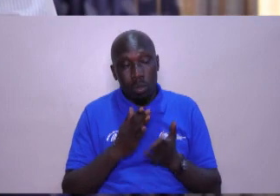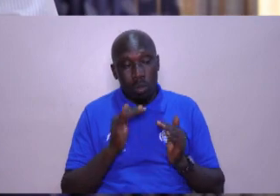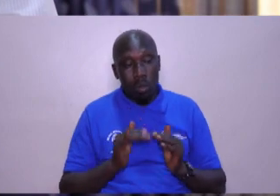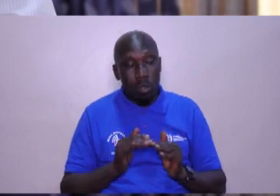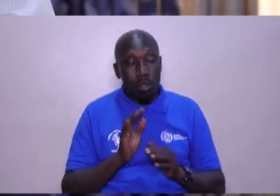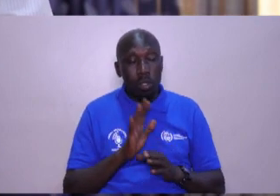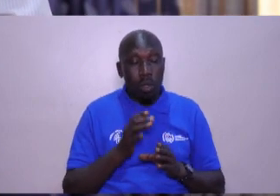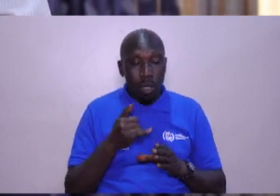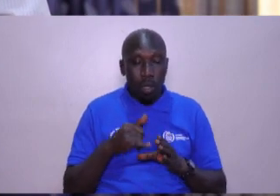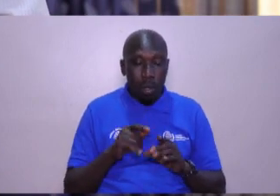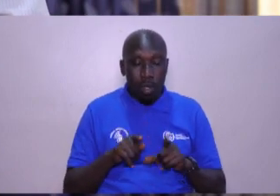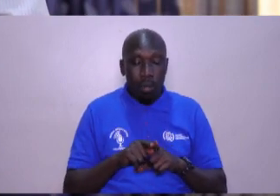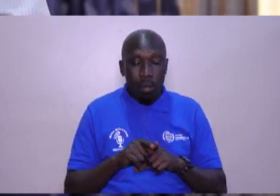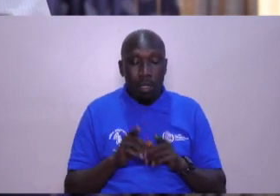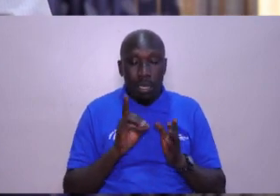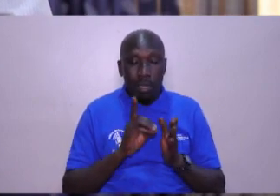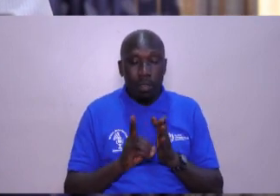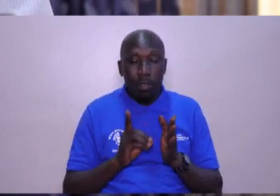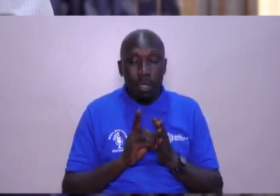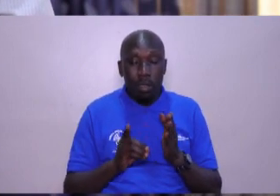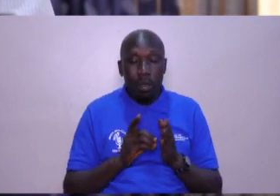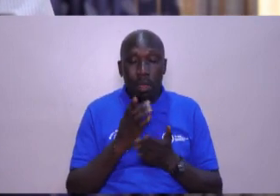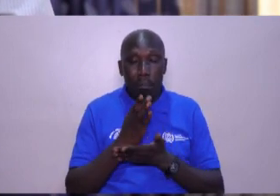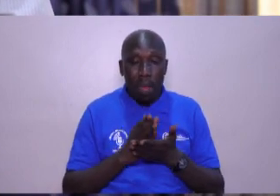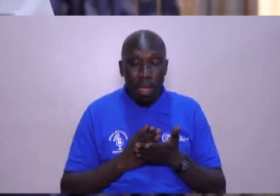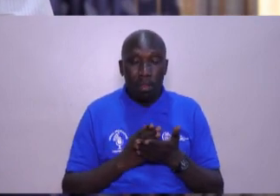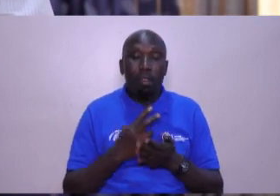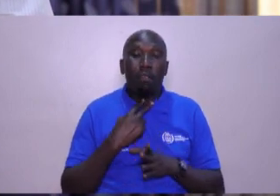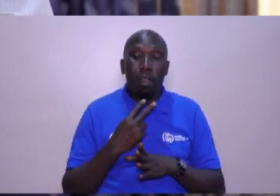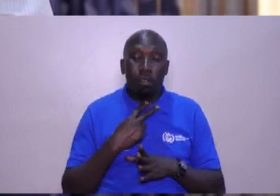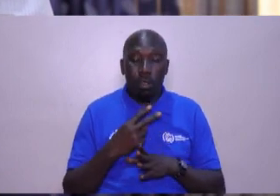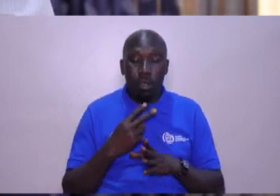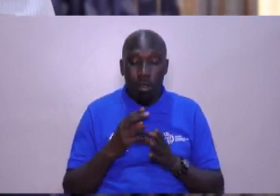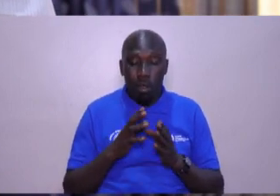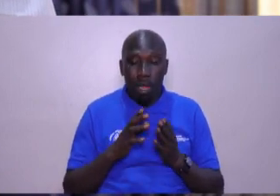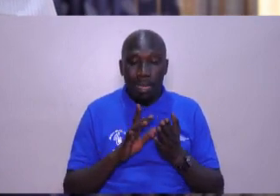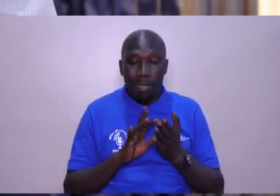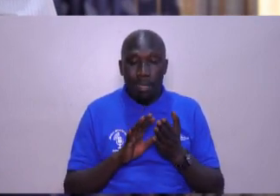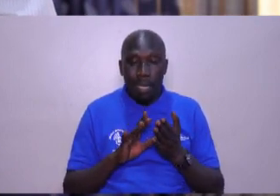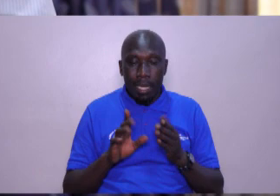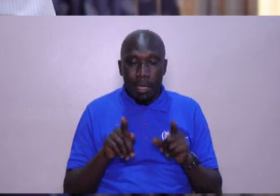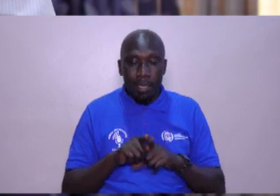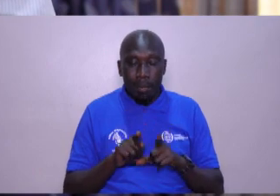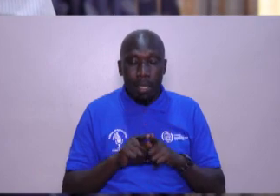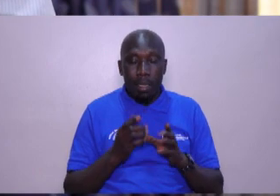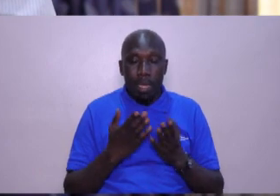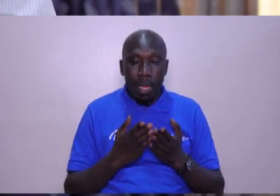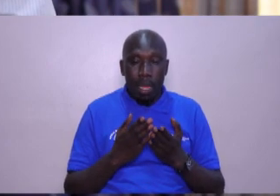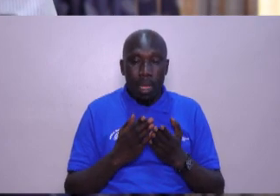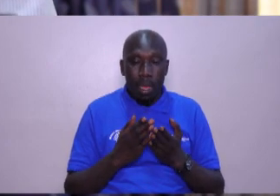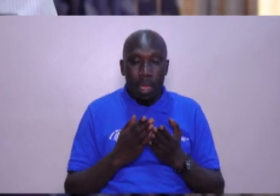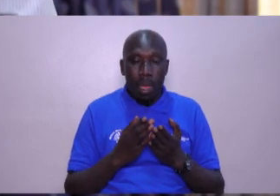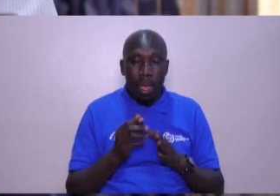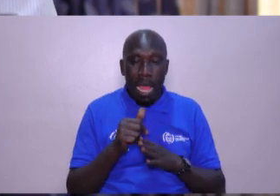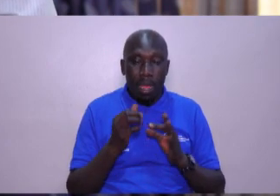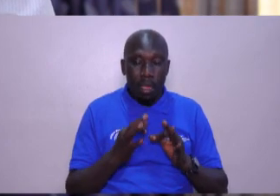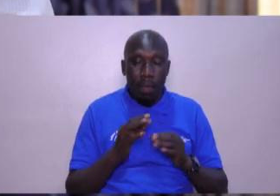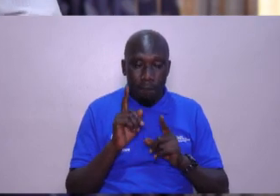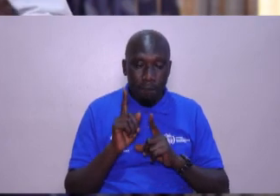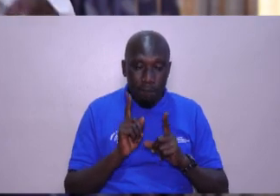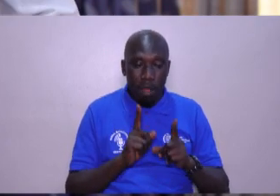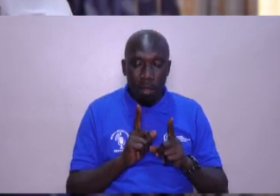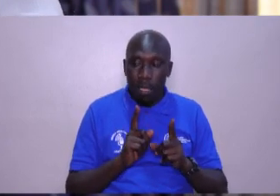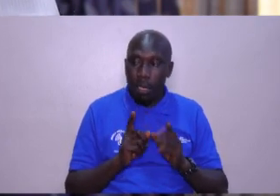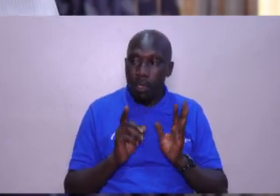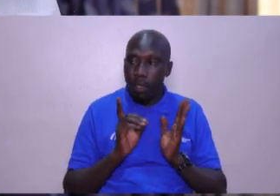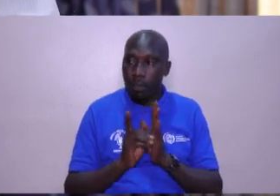You include the definition as part of the voice over text, and then the description follows the